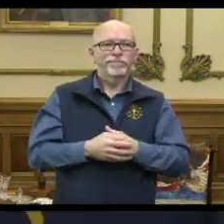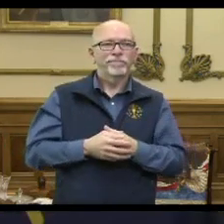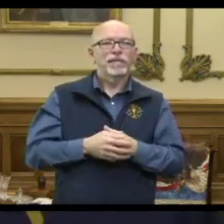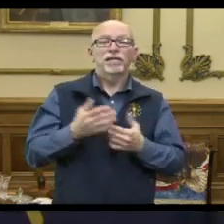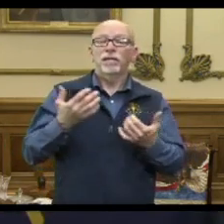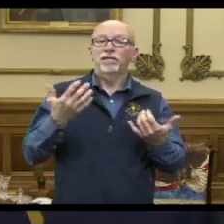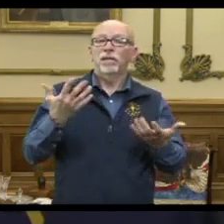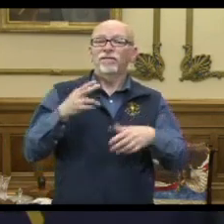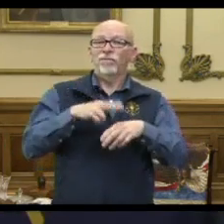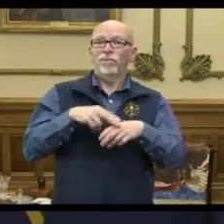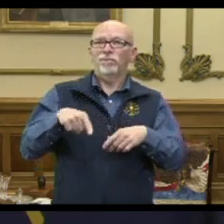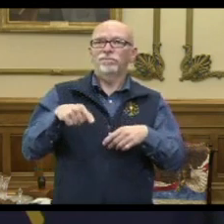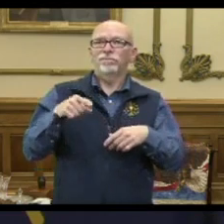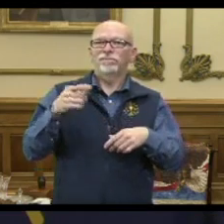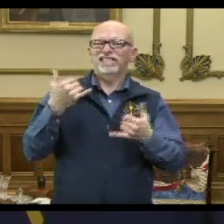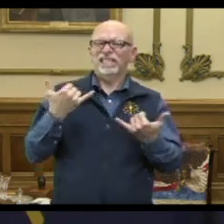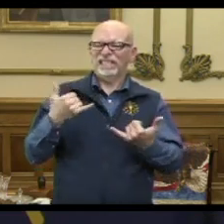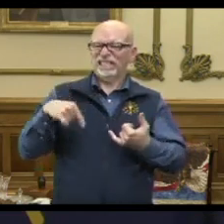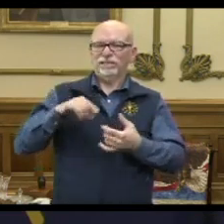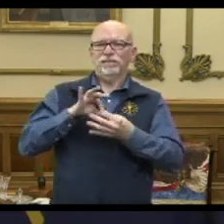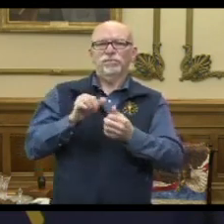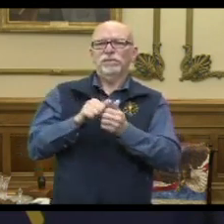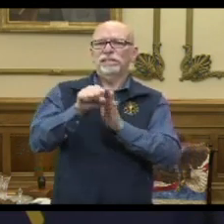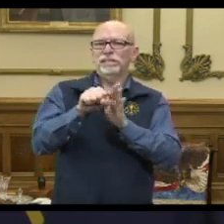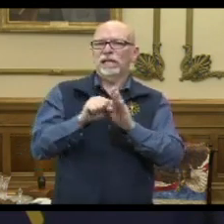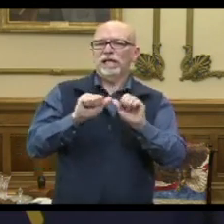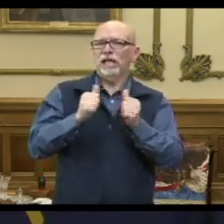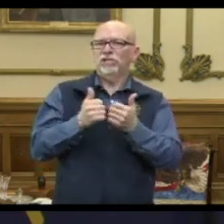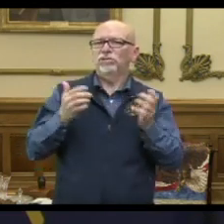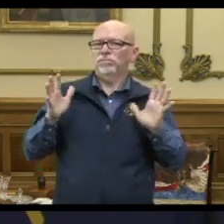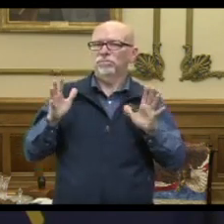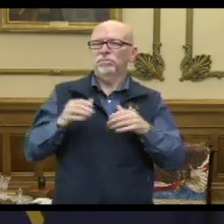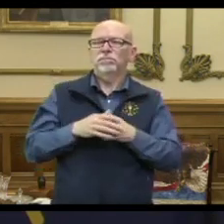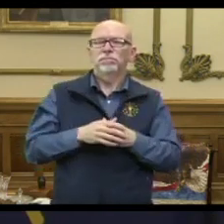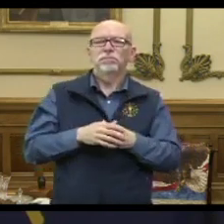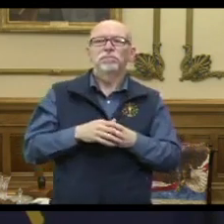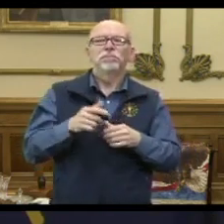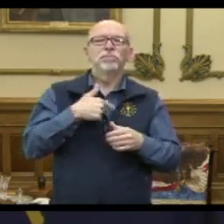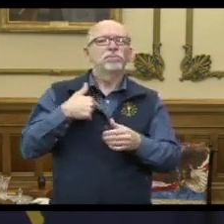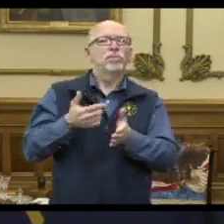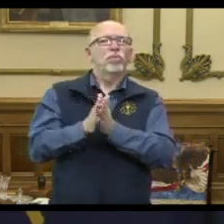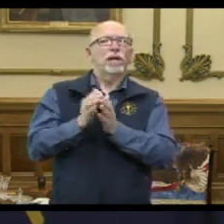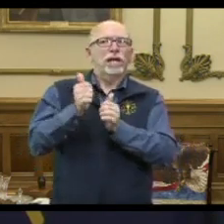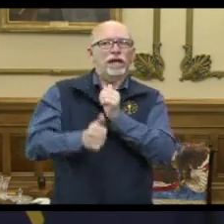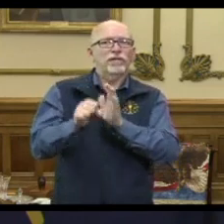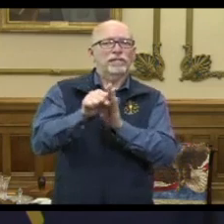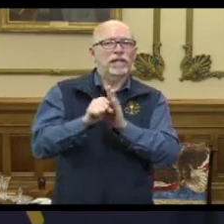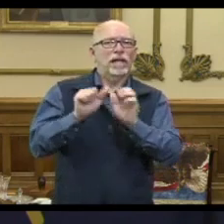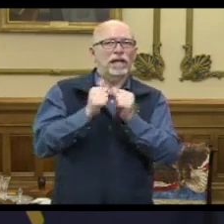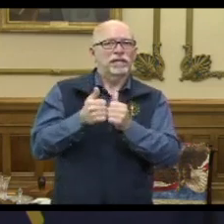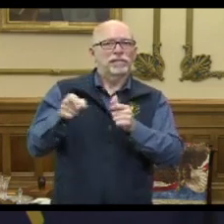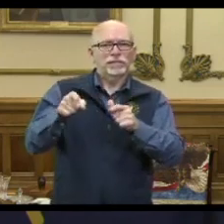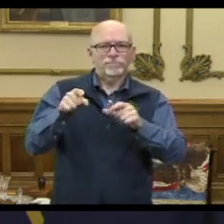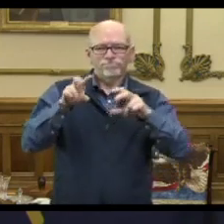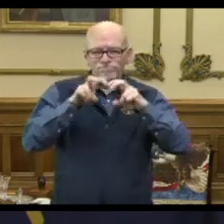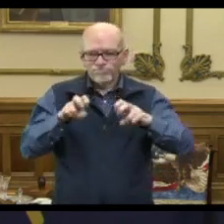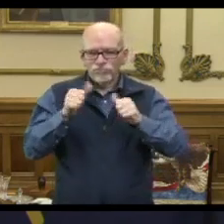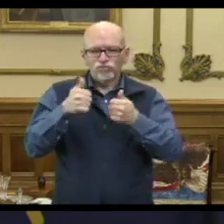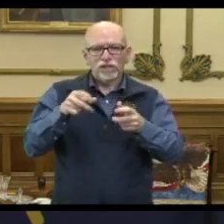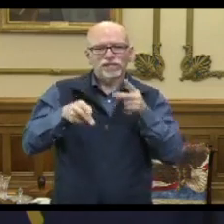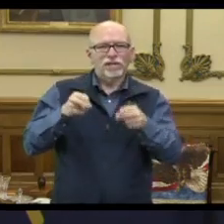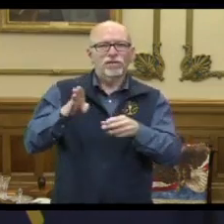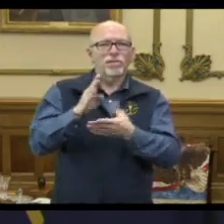This, of course, just pertains to state agencies, and we've requested every state agency to look at trying to trim their budgets